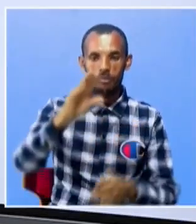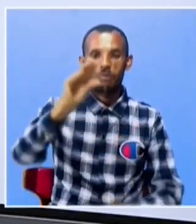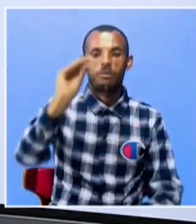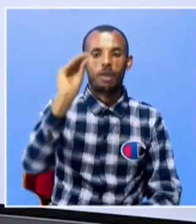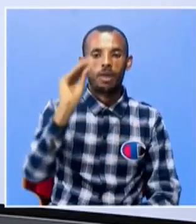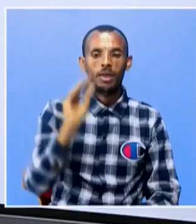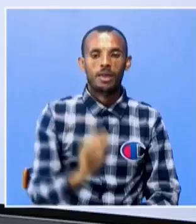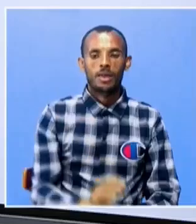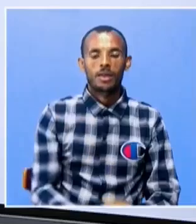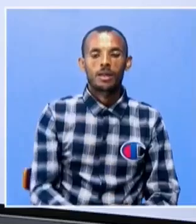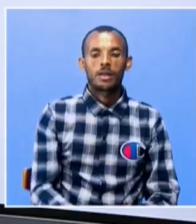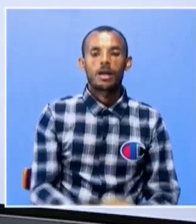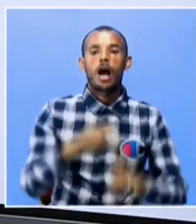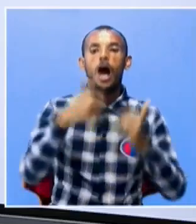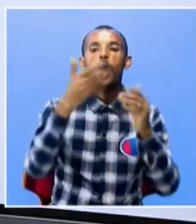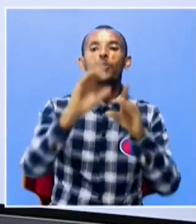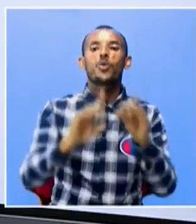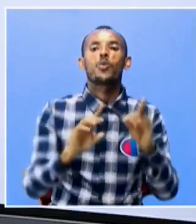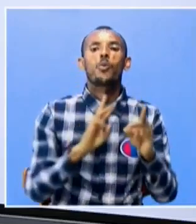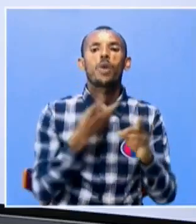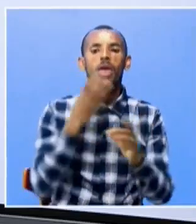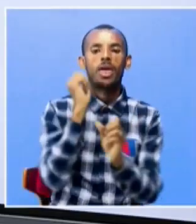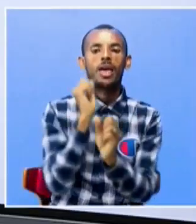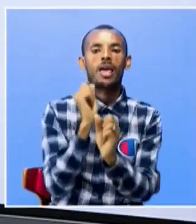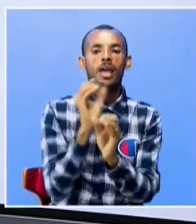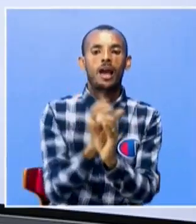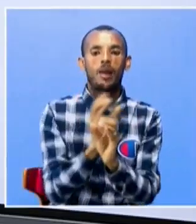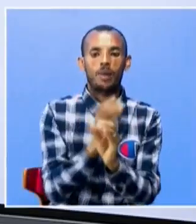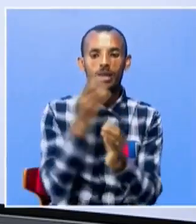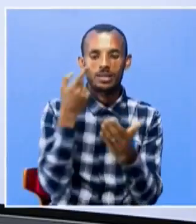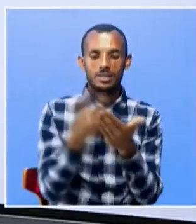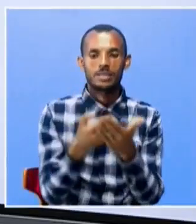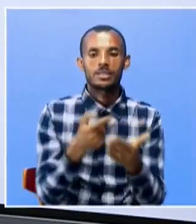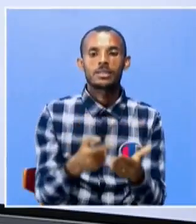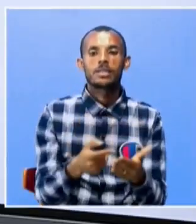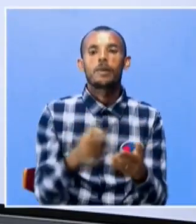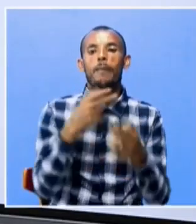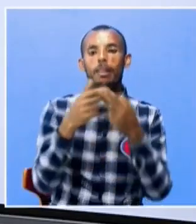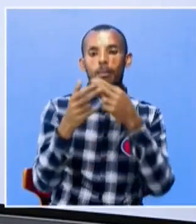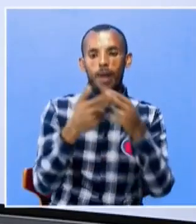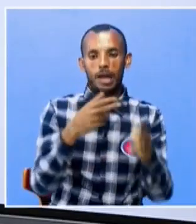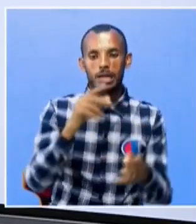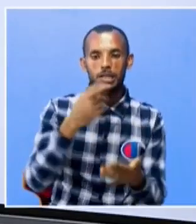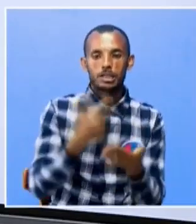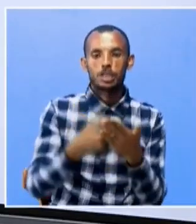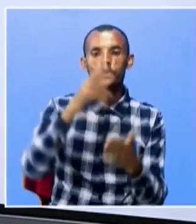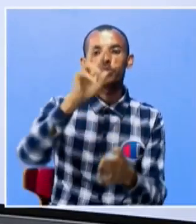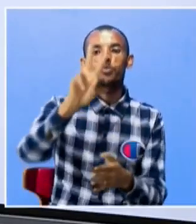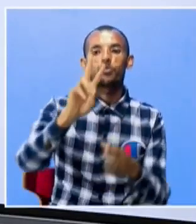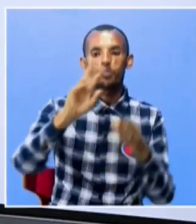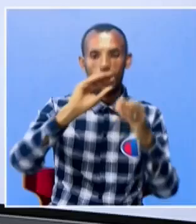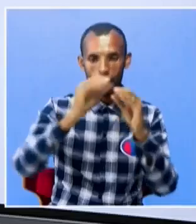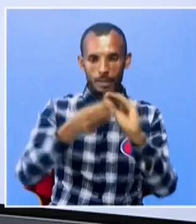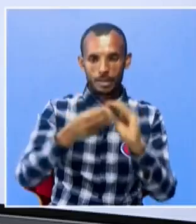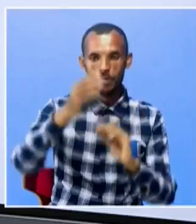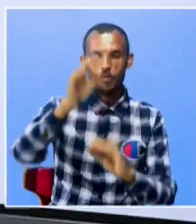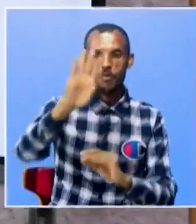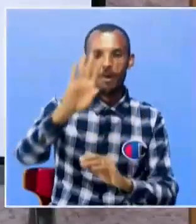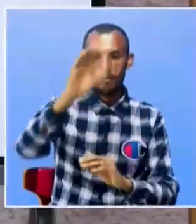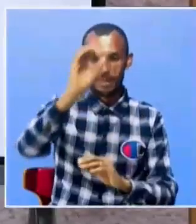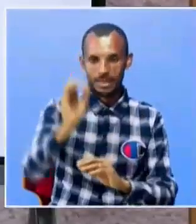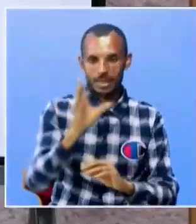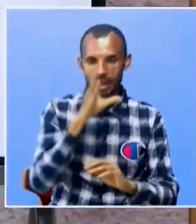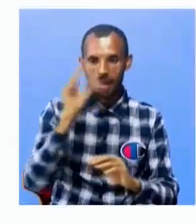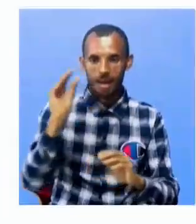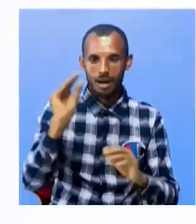So how do we calculate this? Simply you multiply these two numbers, 4% of 50.